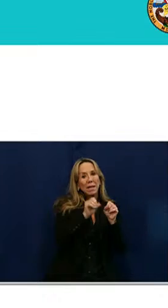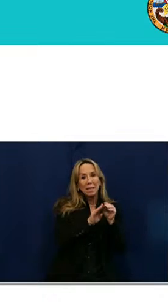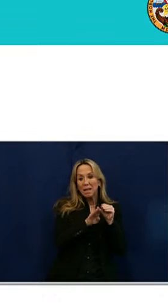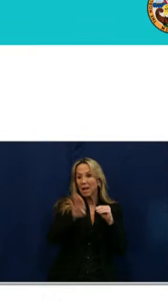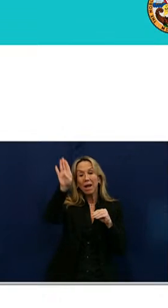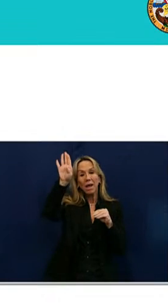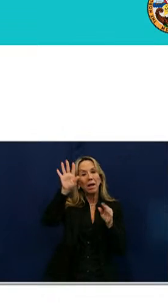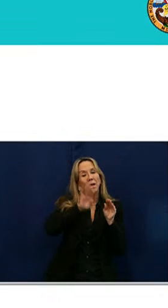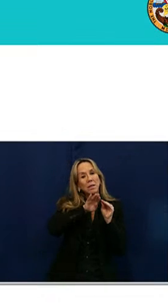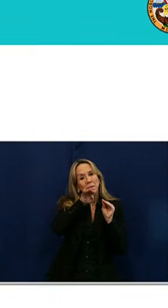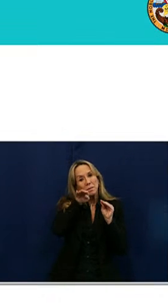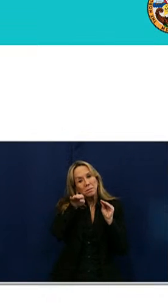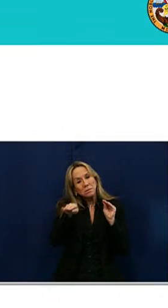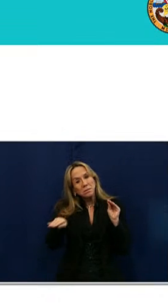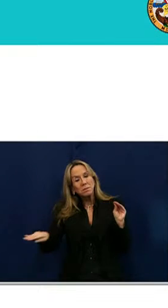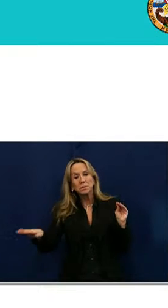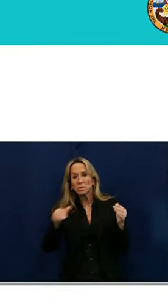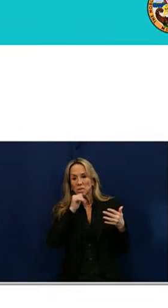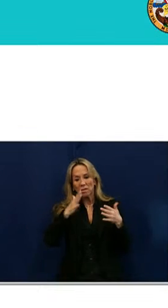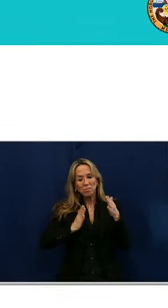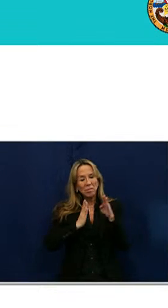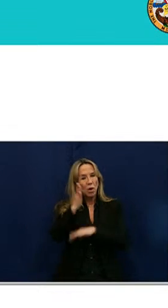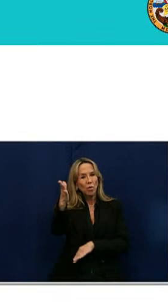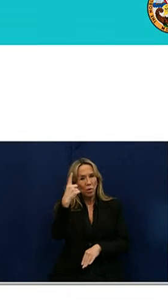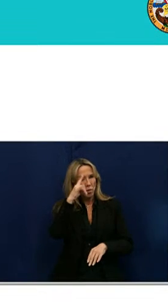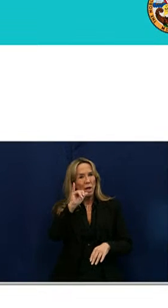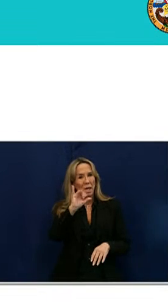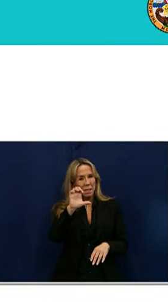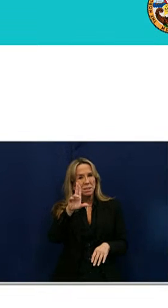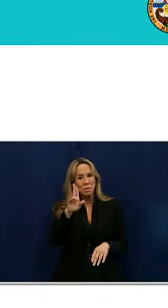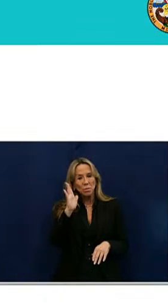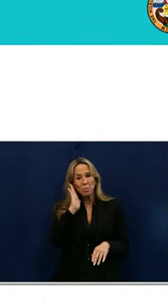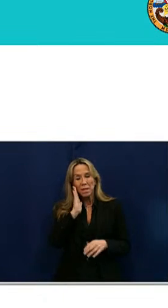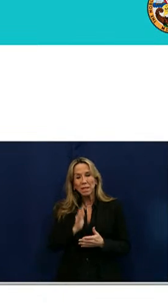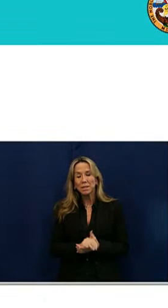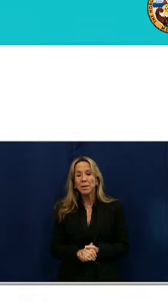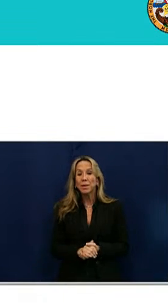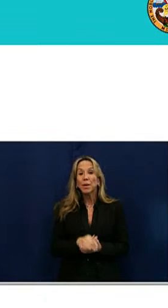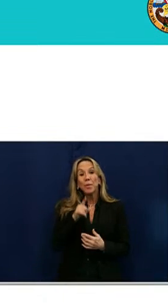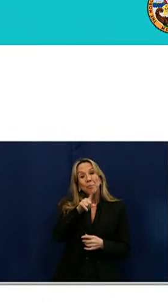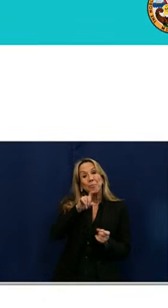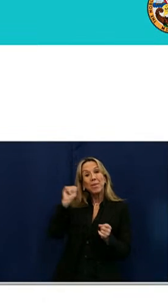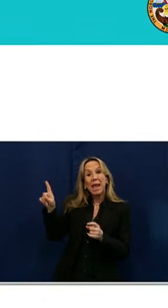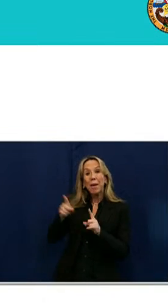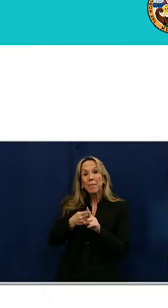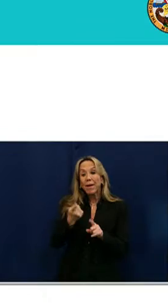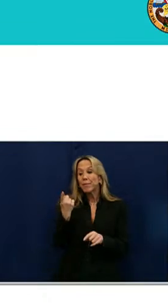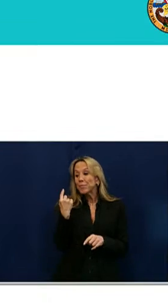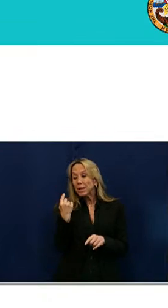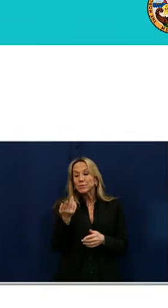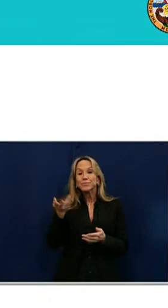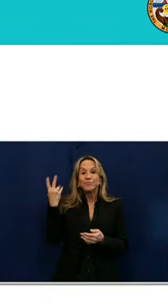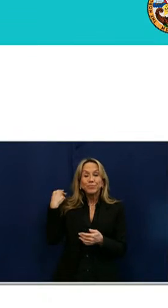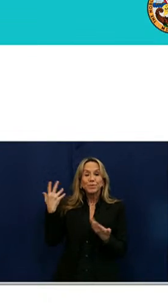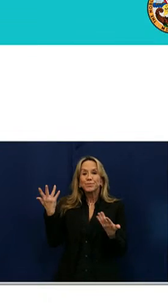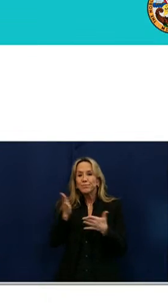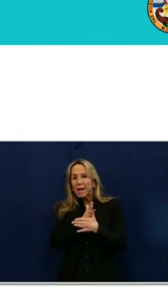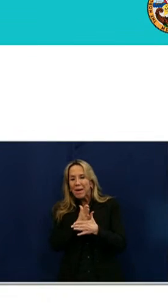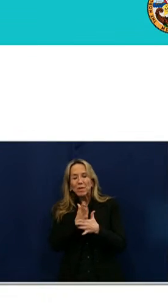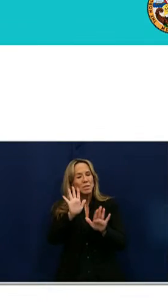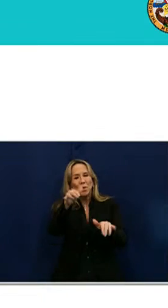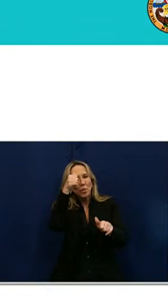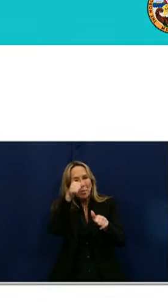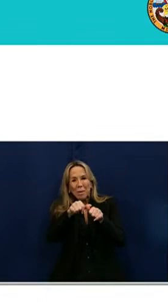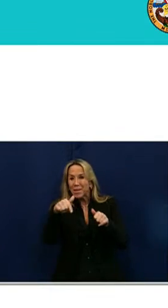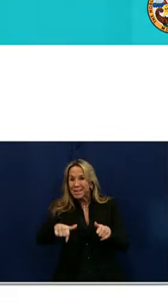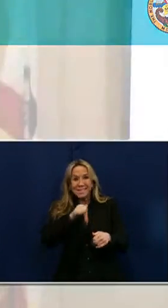to a situation where we overwhelm our ICU beds. As it relates to the question about previous years or the average year, it's important to keep in mind this is not